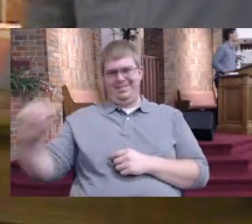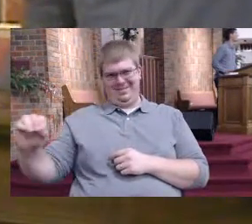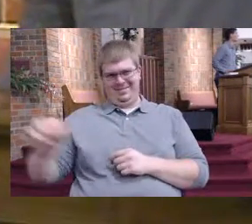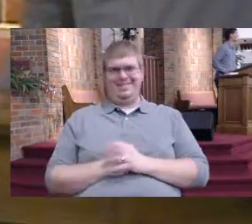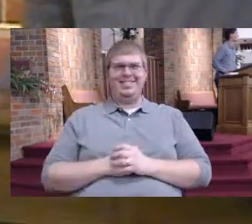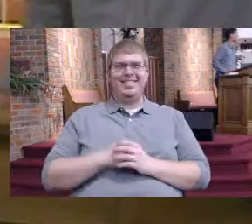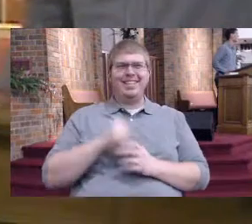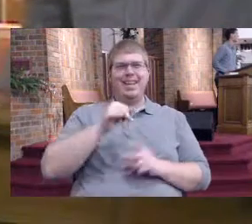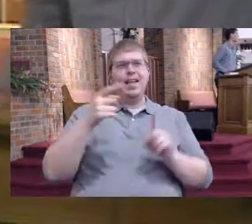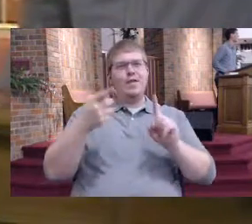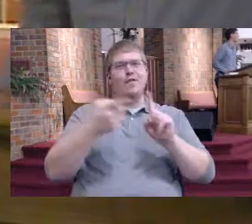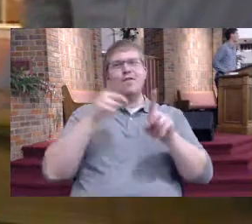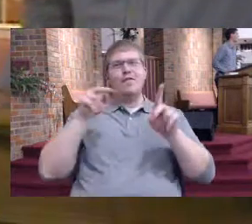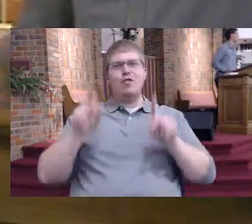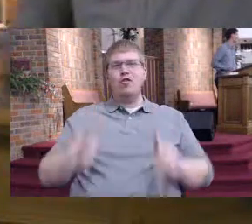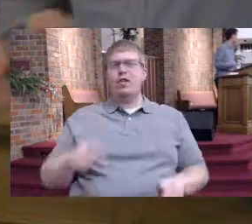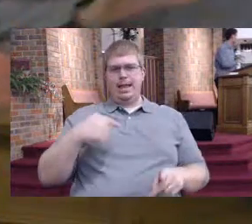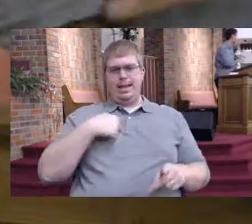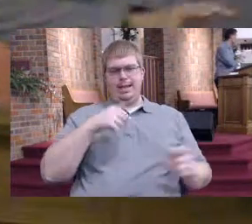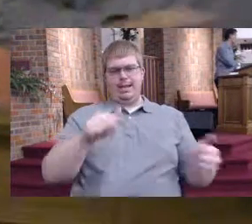person I've ever baptized. And